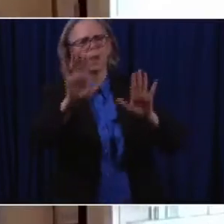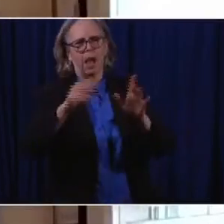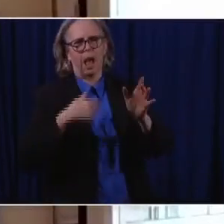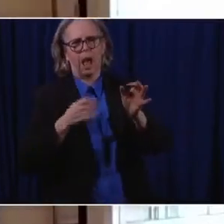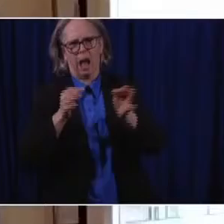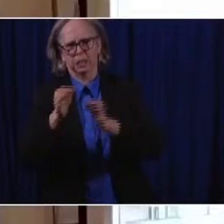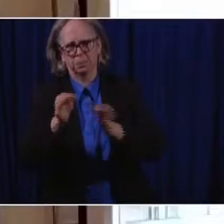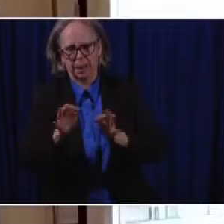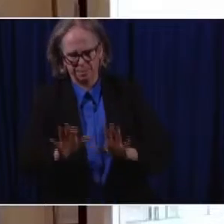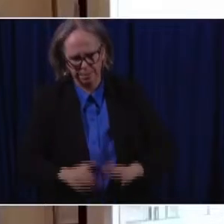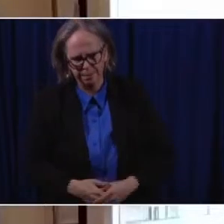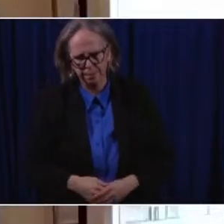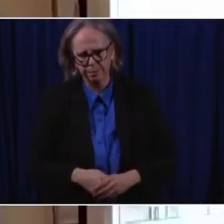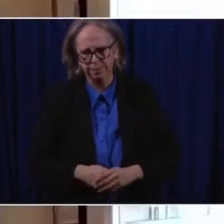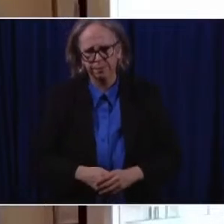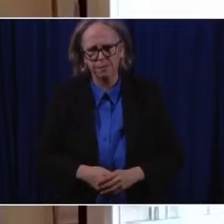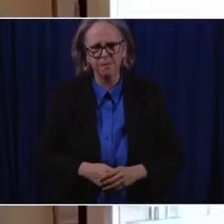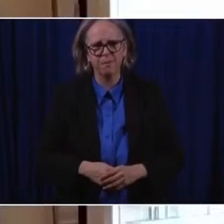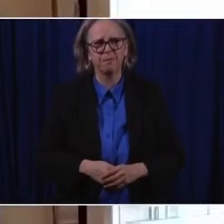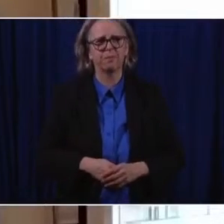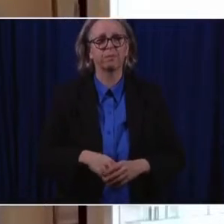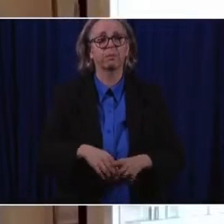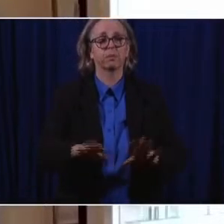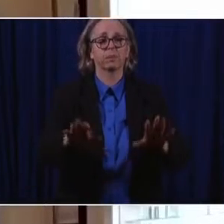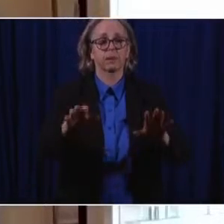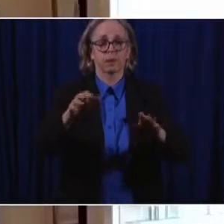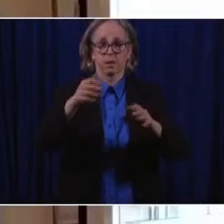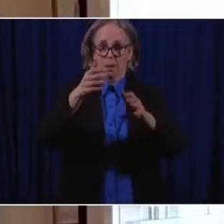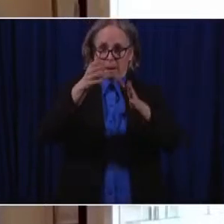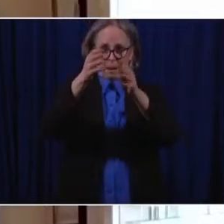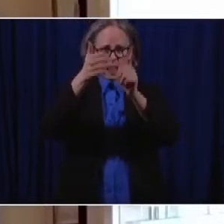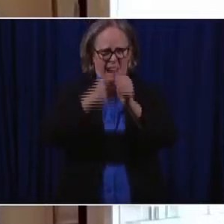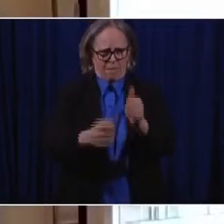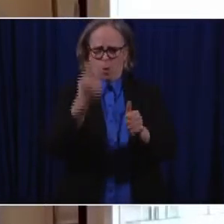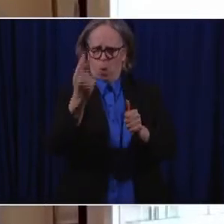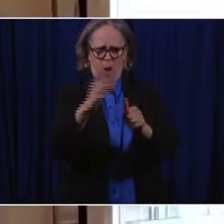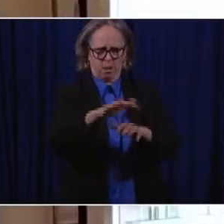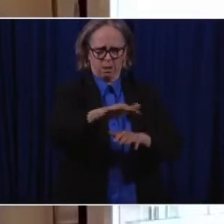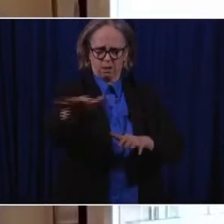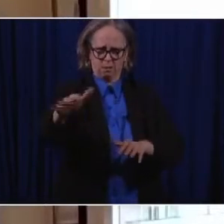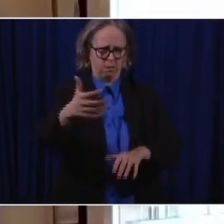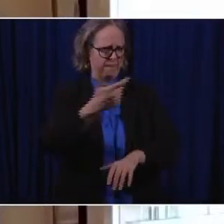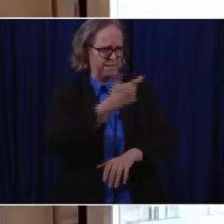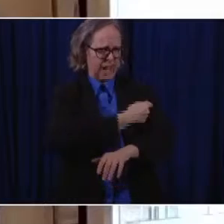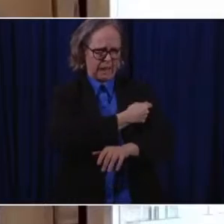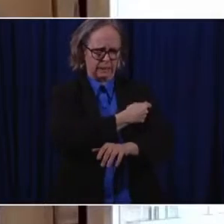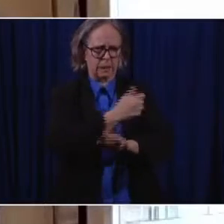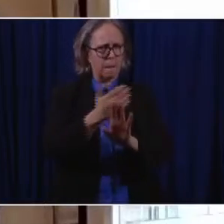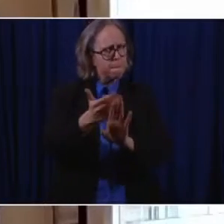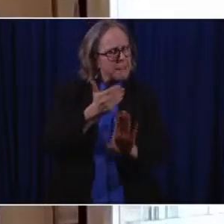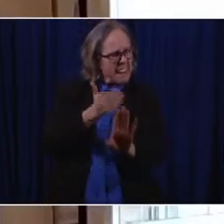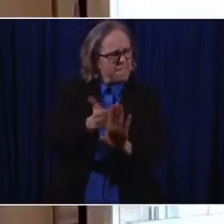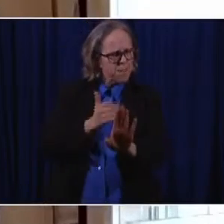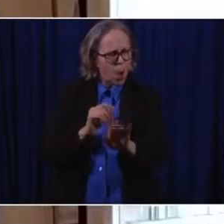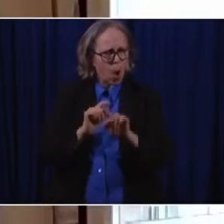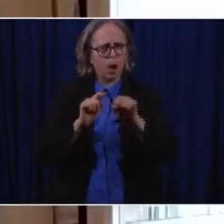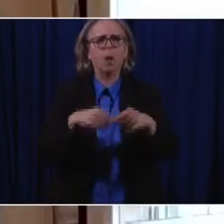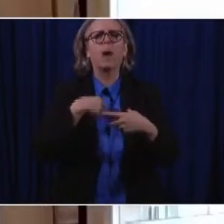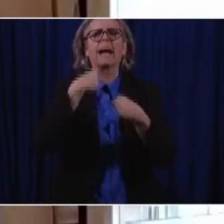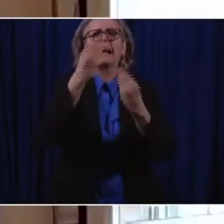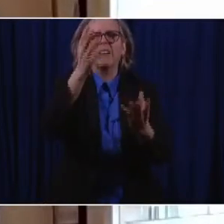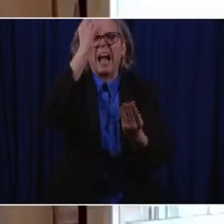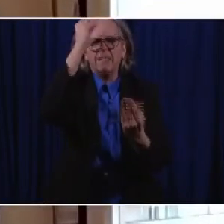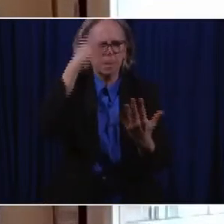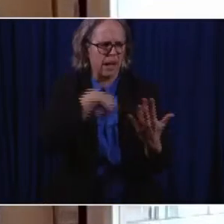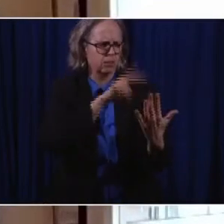who gets in line for this vaccine is given information about things they should consider before getting